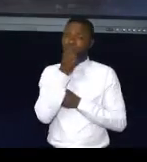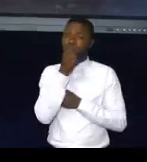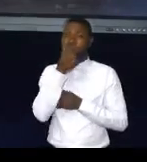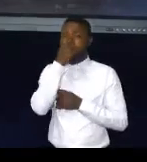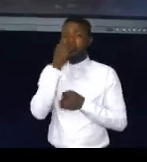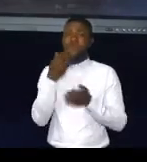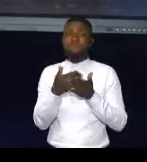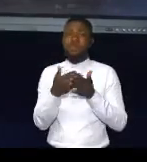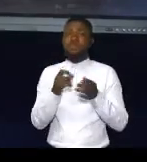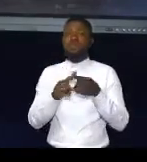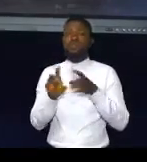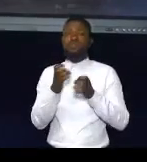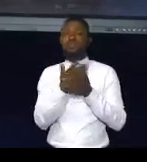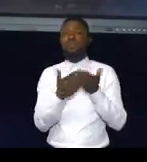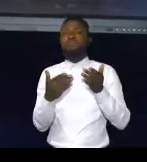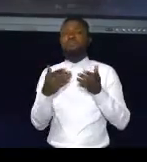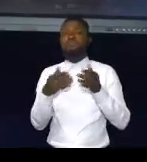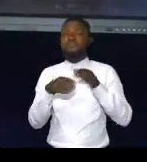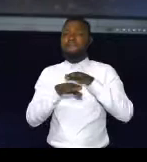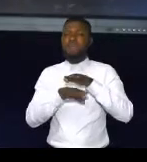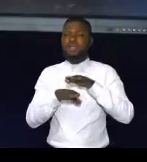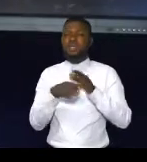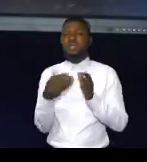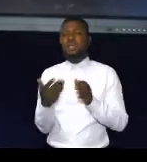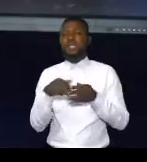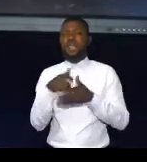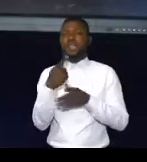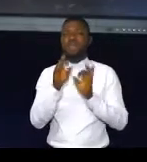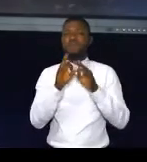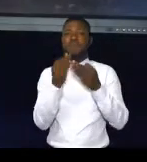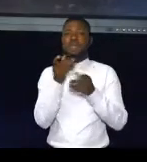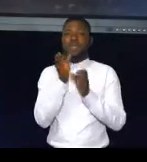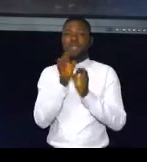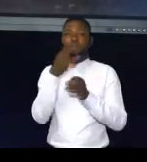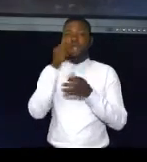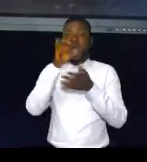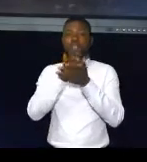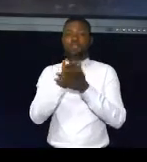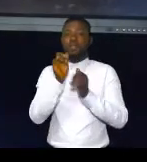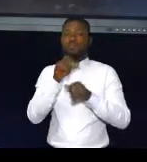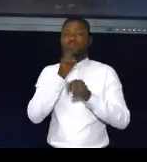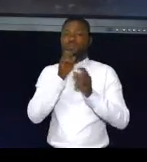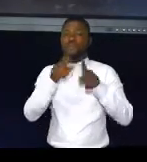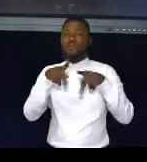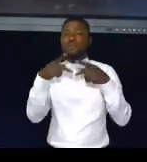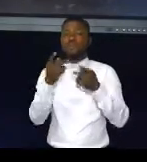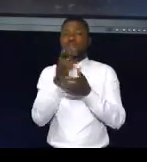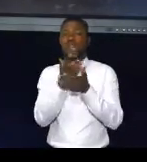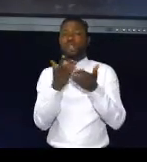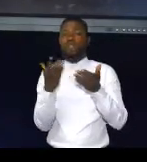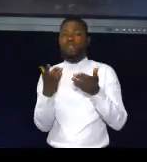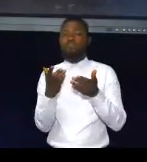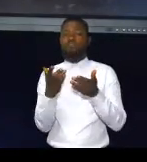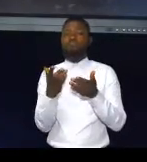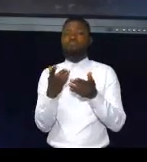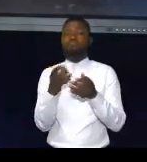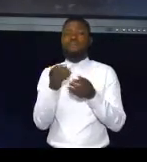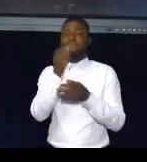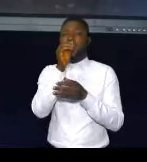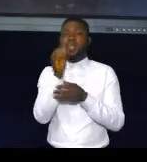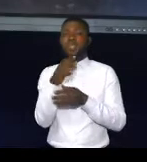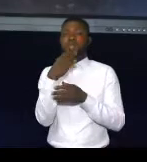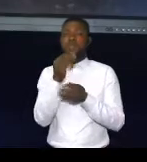major reason, because money to do some basic things in the family, if the husband could not provide